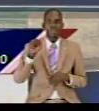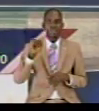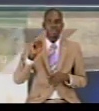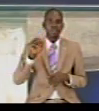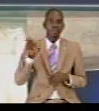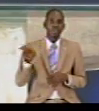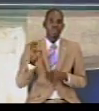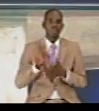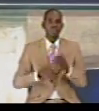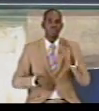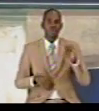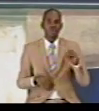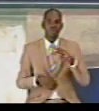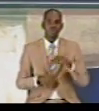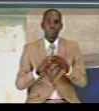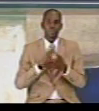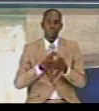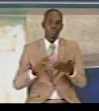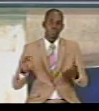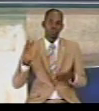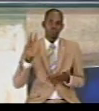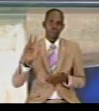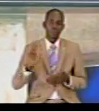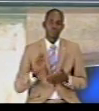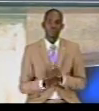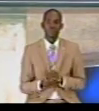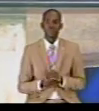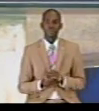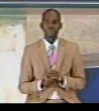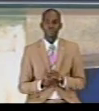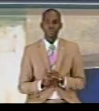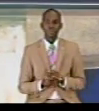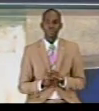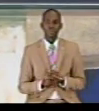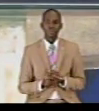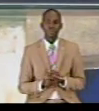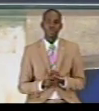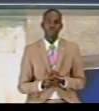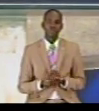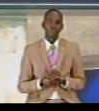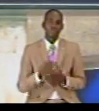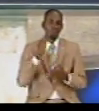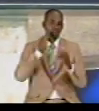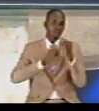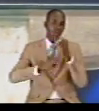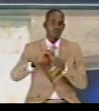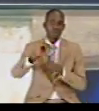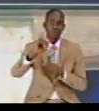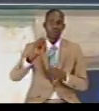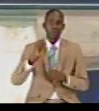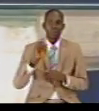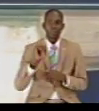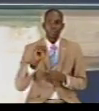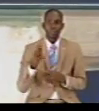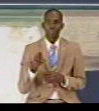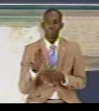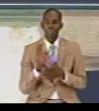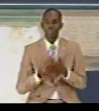chapter 44, reading from verse 3. Isaiah